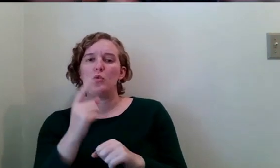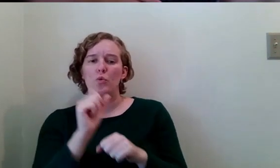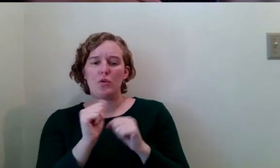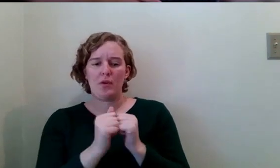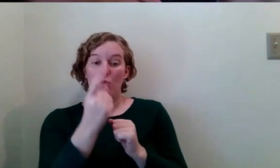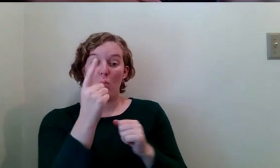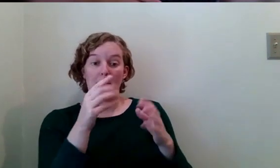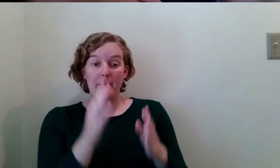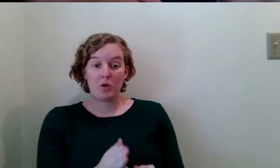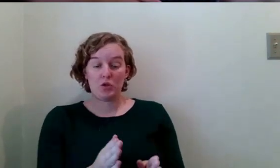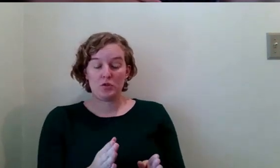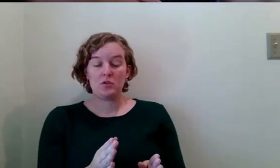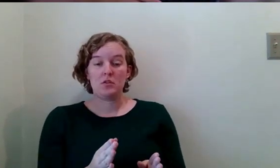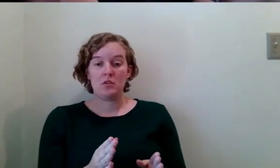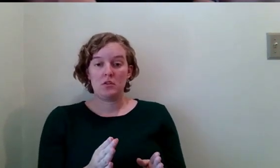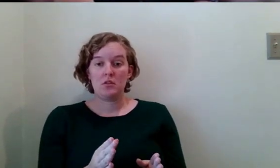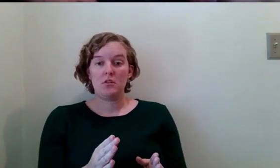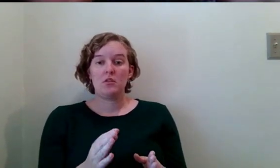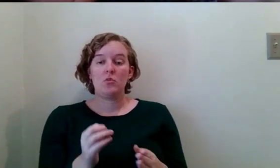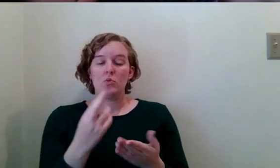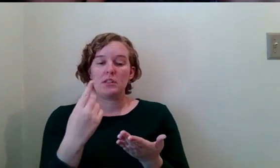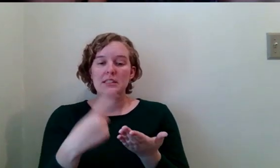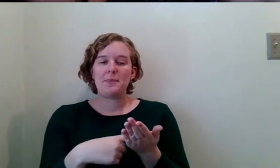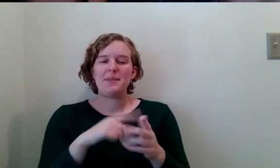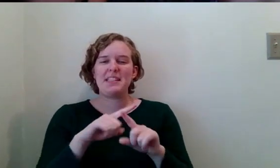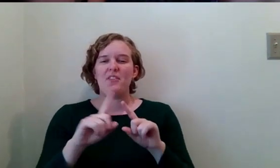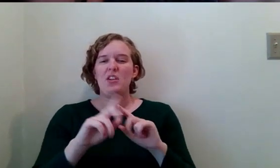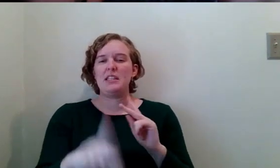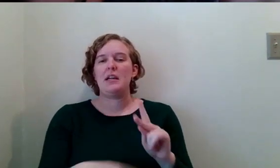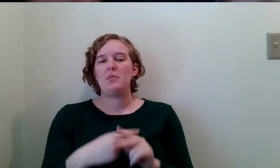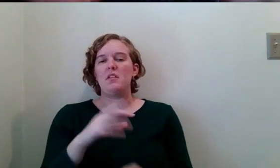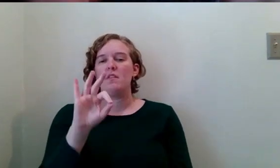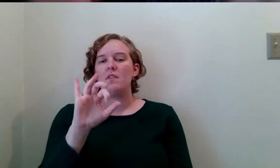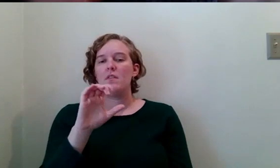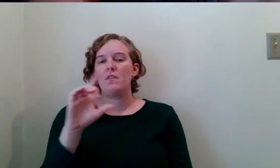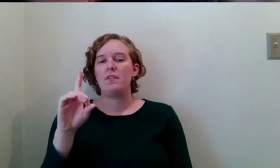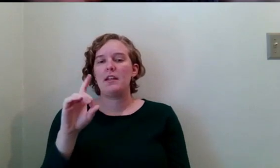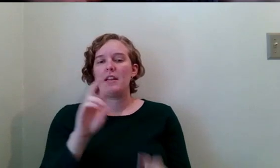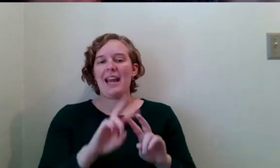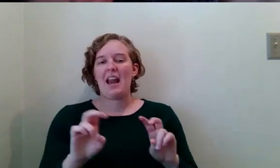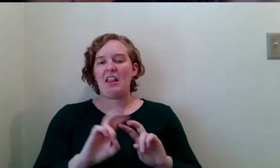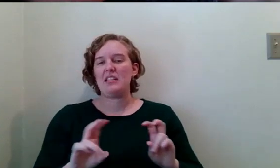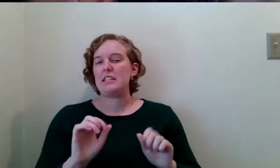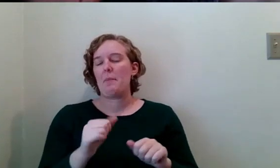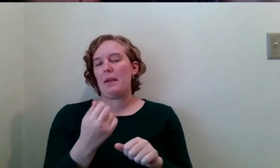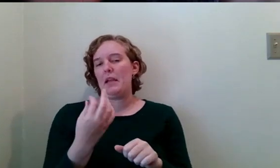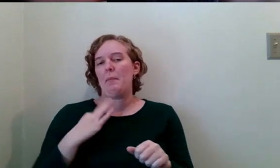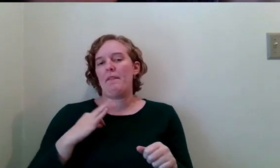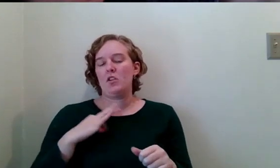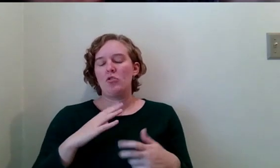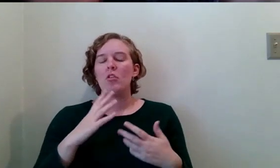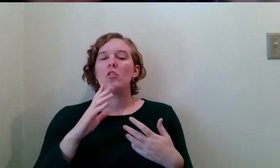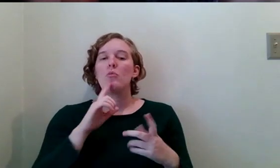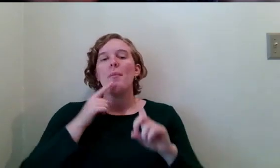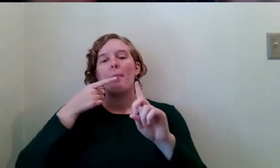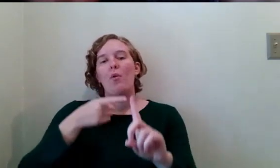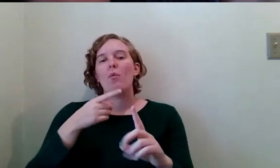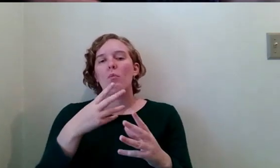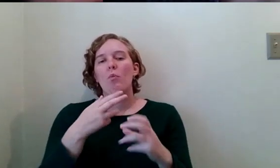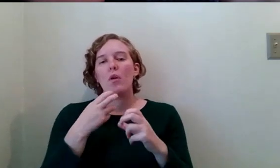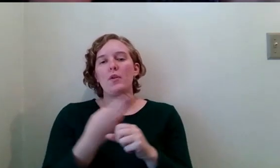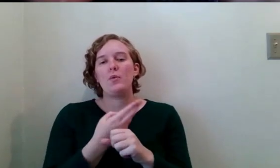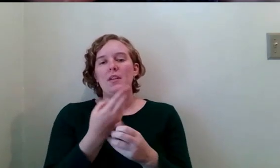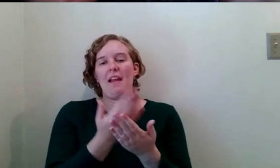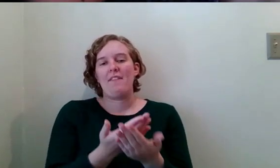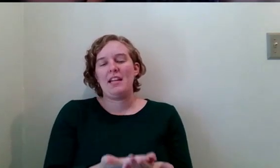or sometimes different kinds of field analysis can be really useful. In other words, at the end of the day, you want to use evidence, and